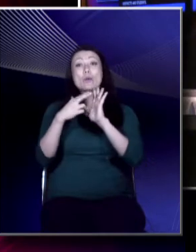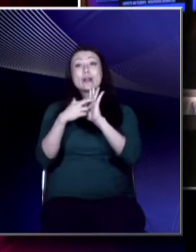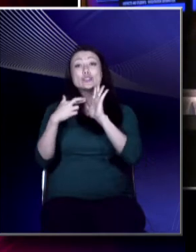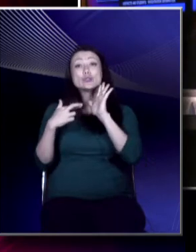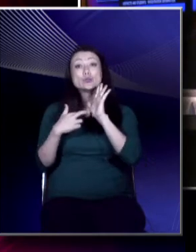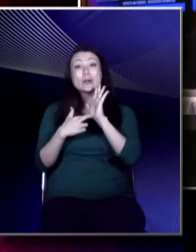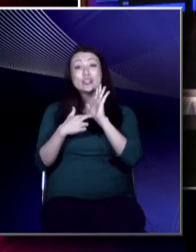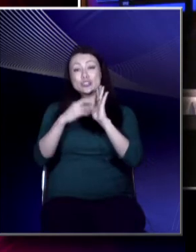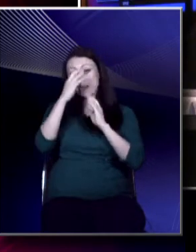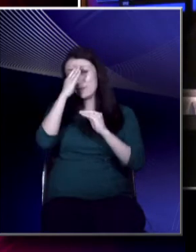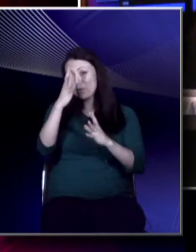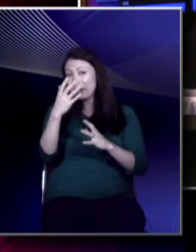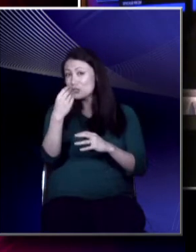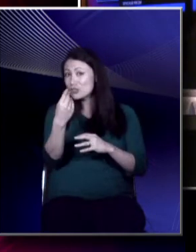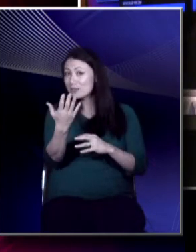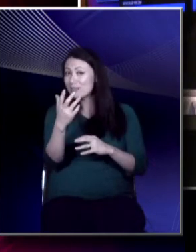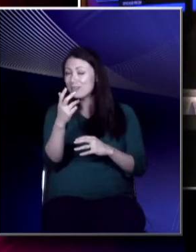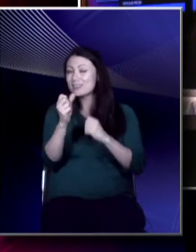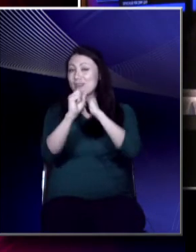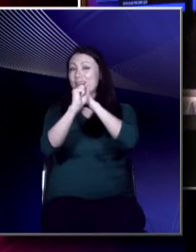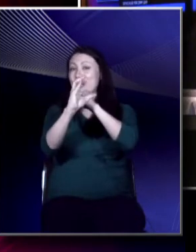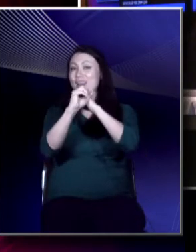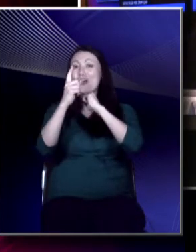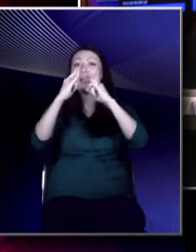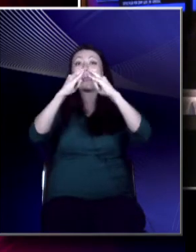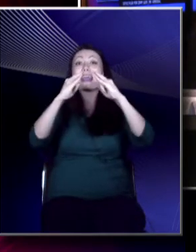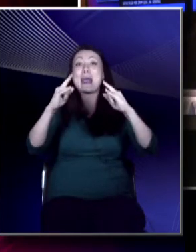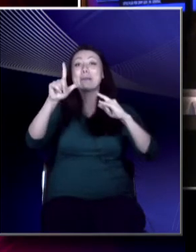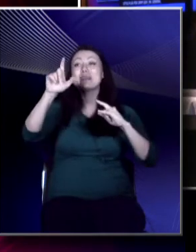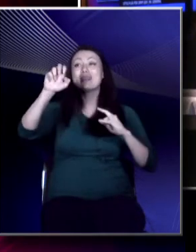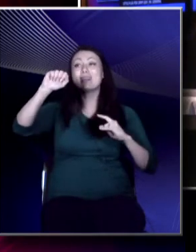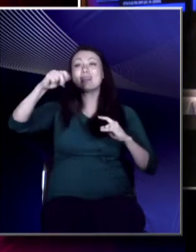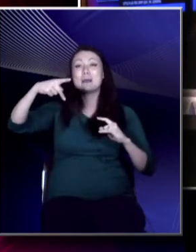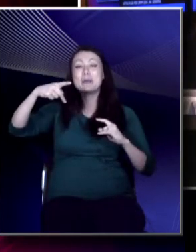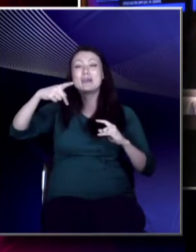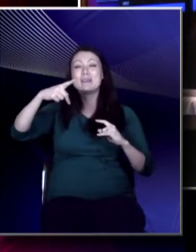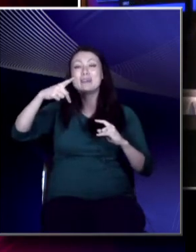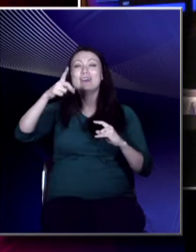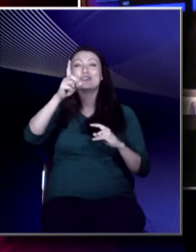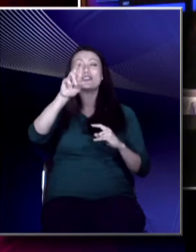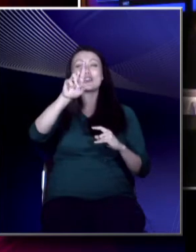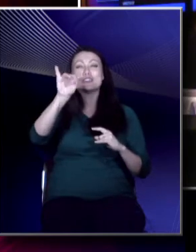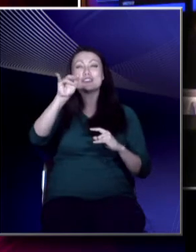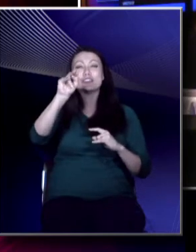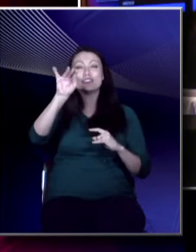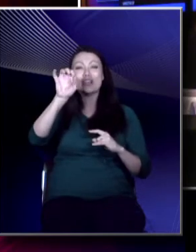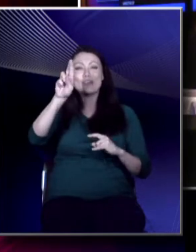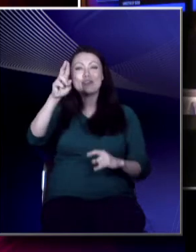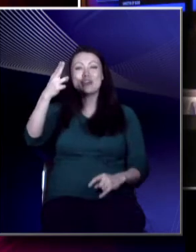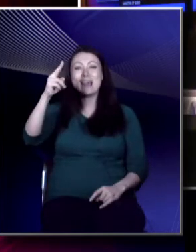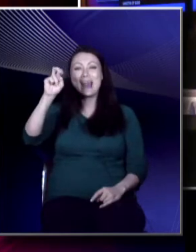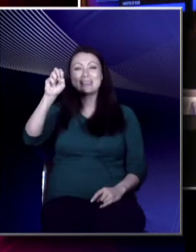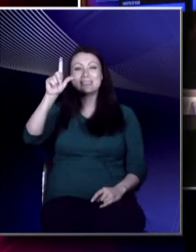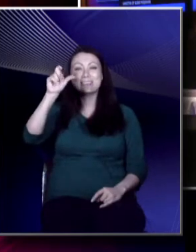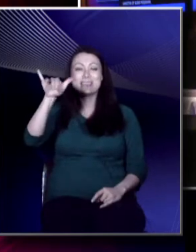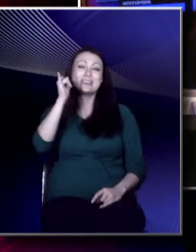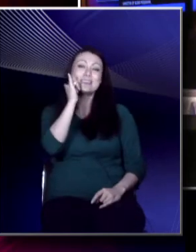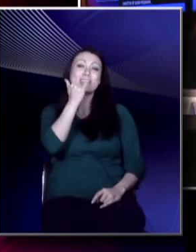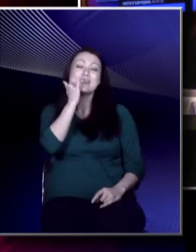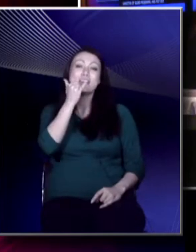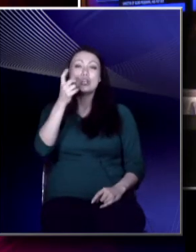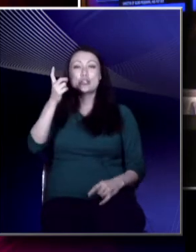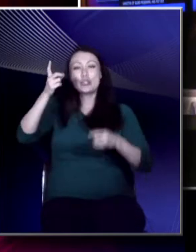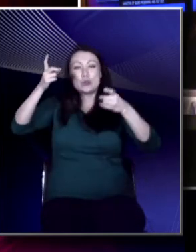plug for Camp LEAP. Dr. Jennifer Hensley, the Director of Blind Programs, has put out